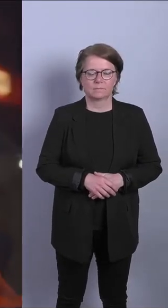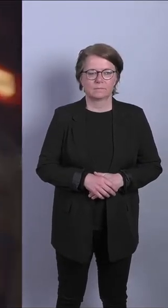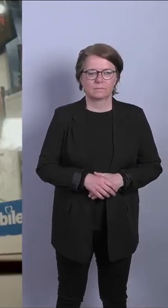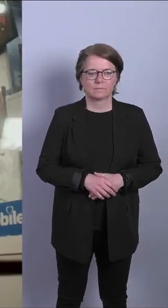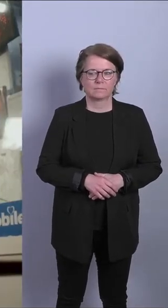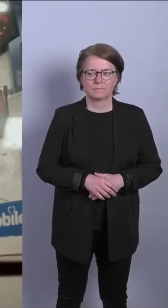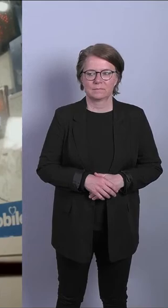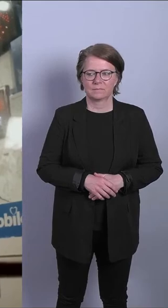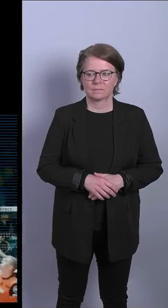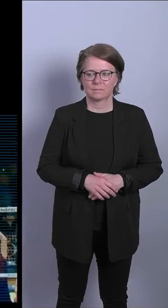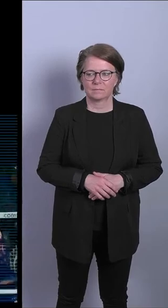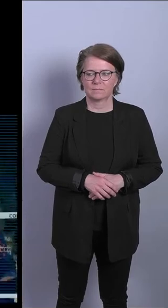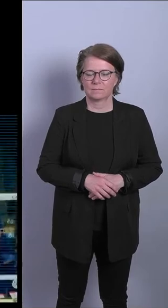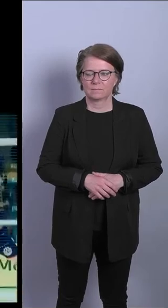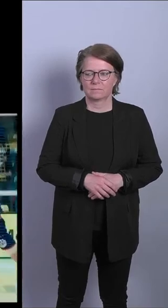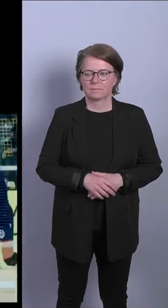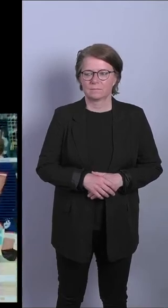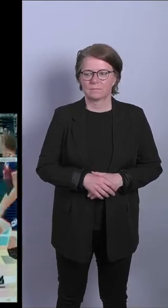We are up late night at kiosks.